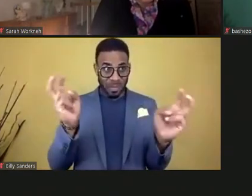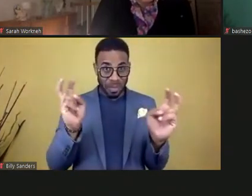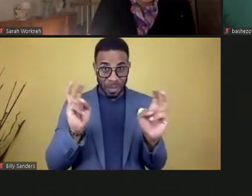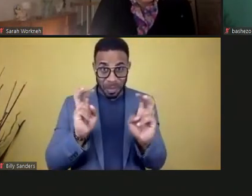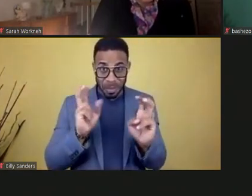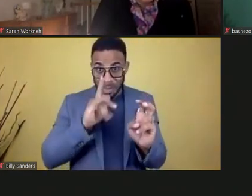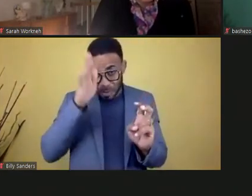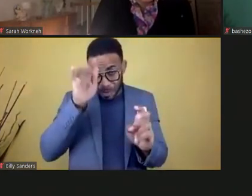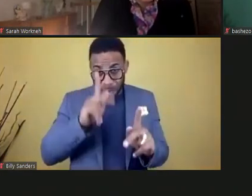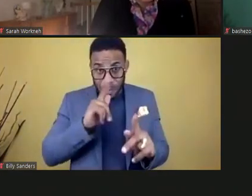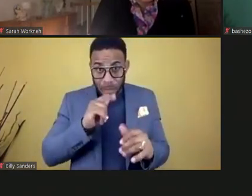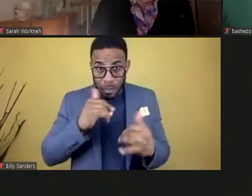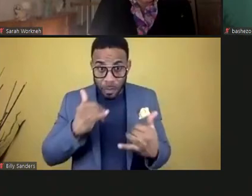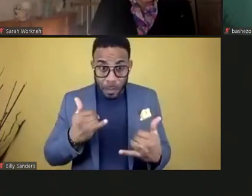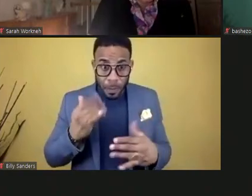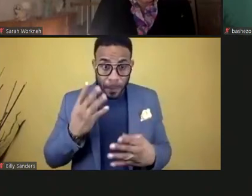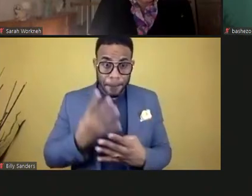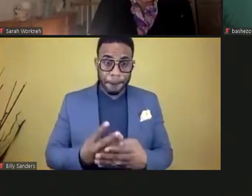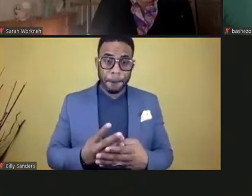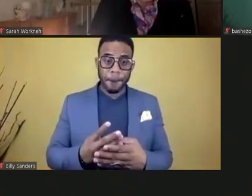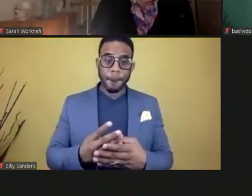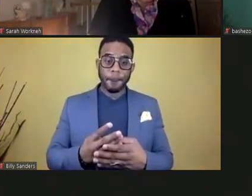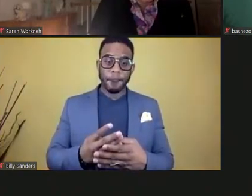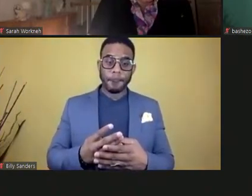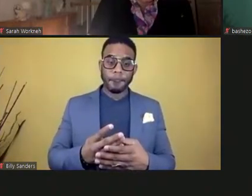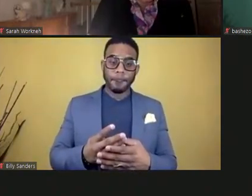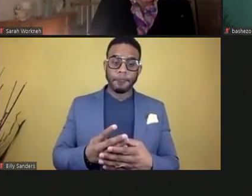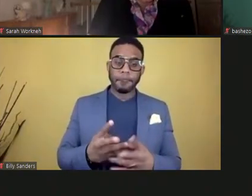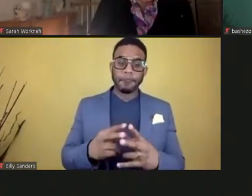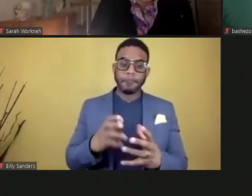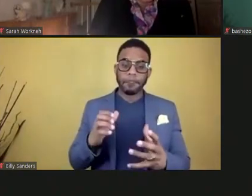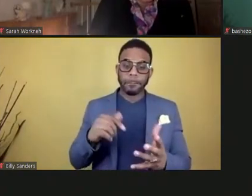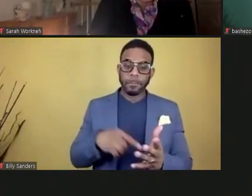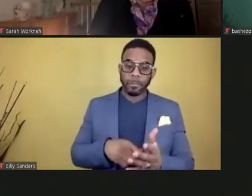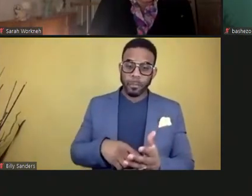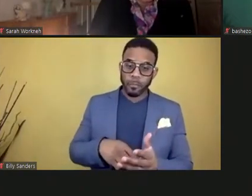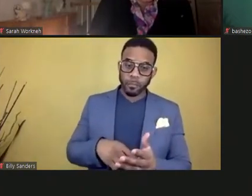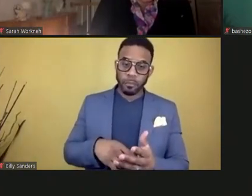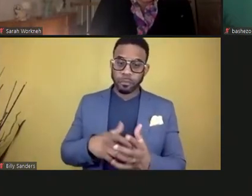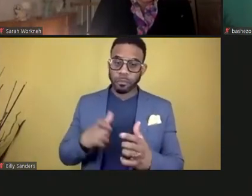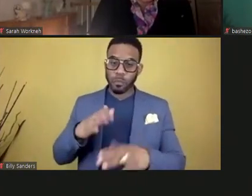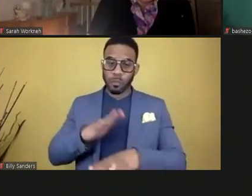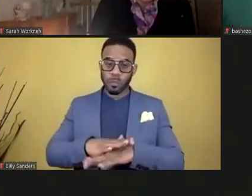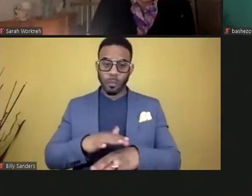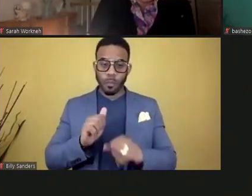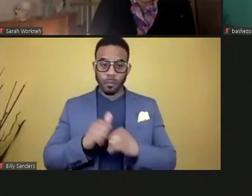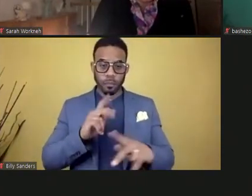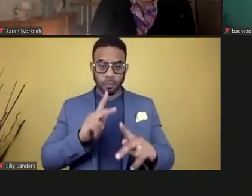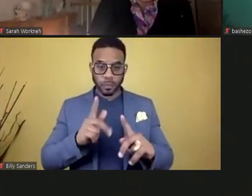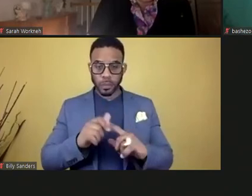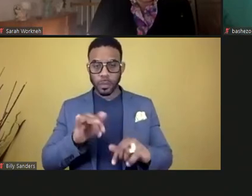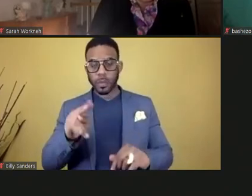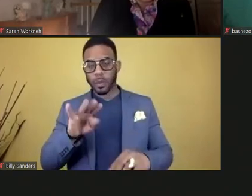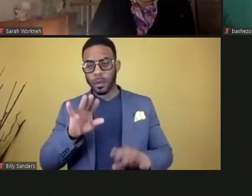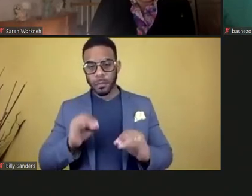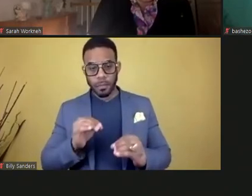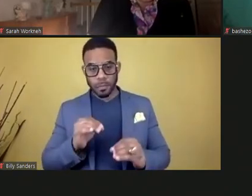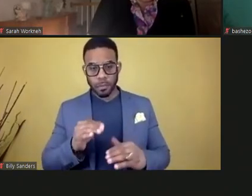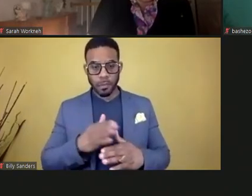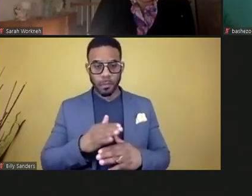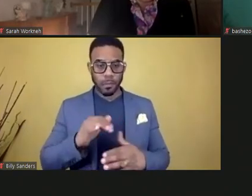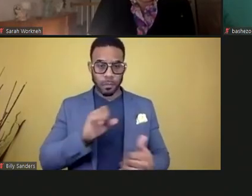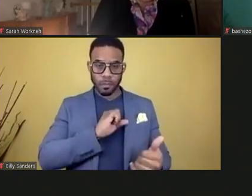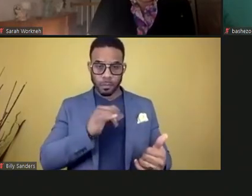were currently incarcerated. So it was very much this, it was a big table with people and people from his own office, Sheriff Joe's